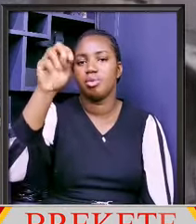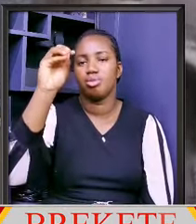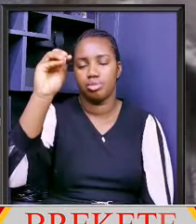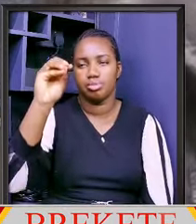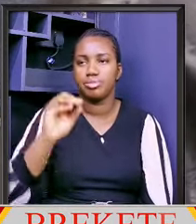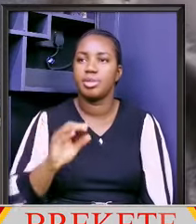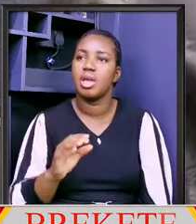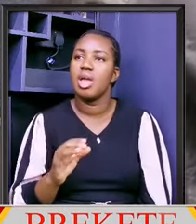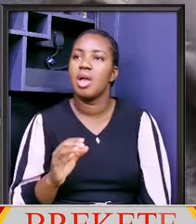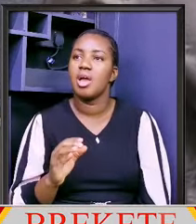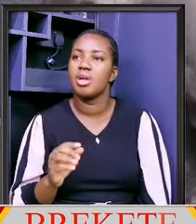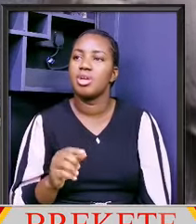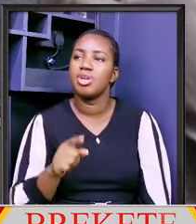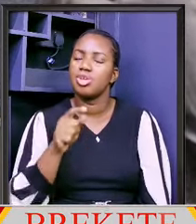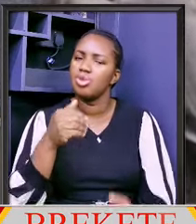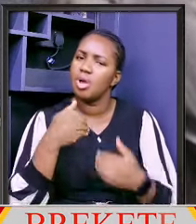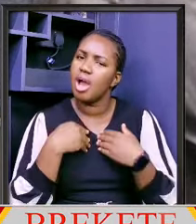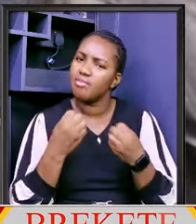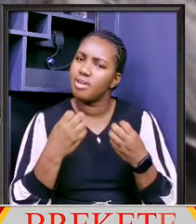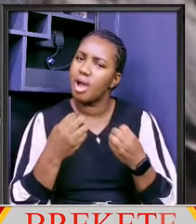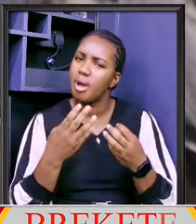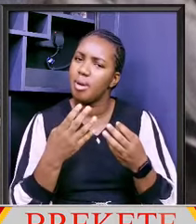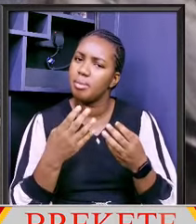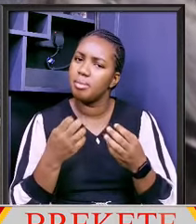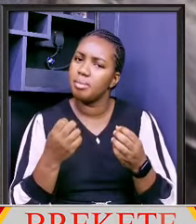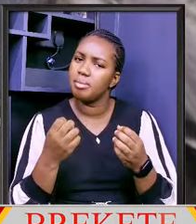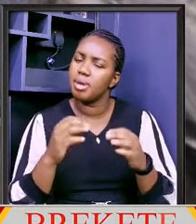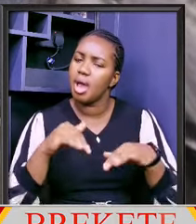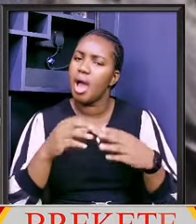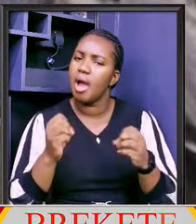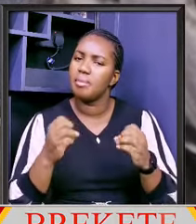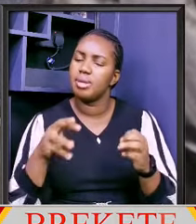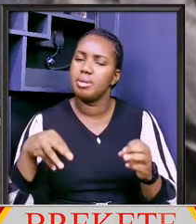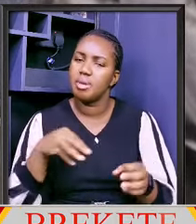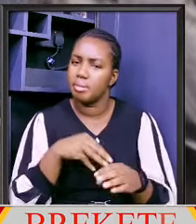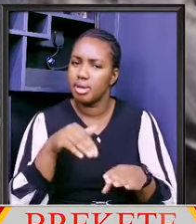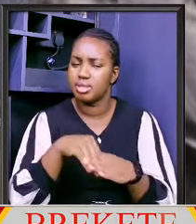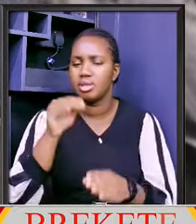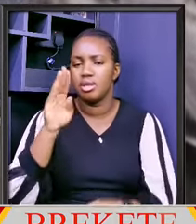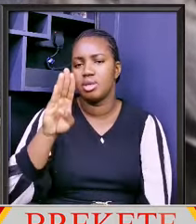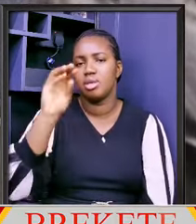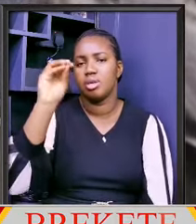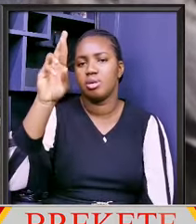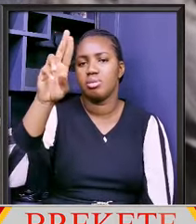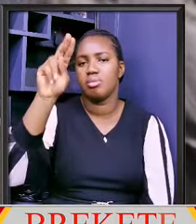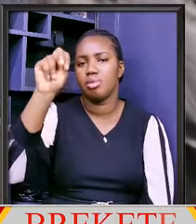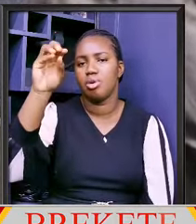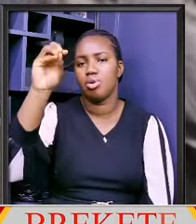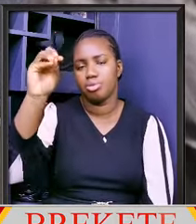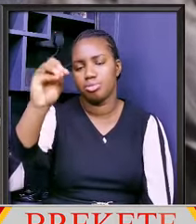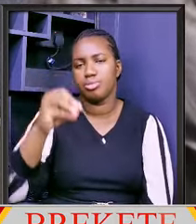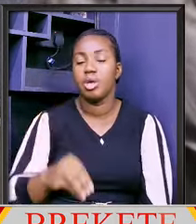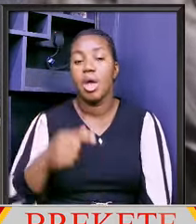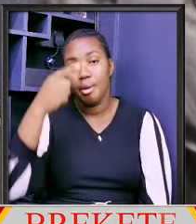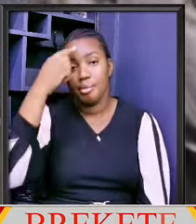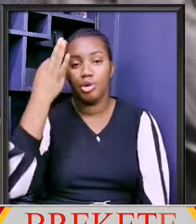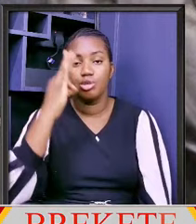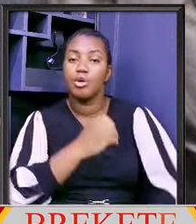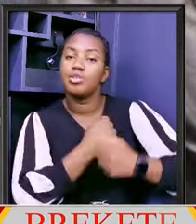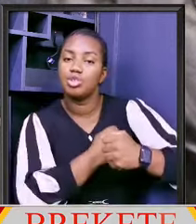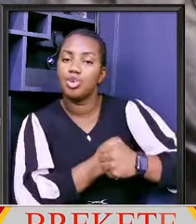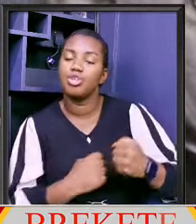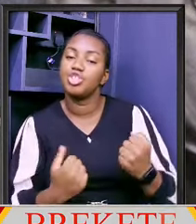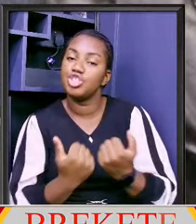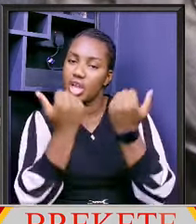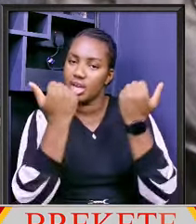Okay. Our main you concern... You get how many members for Borno State? Registered members? Because of a security challenge, we